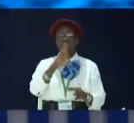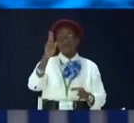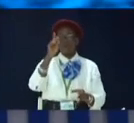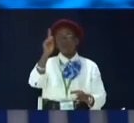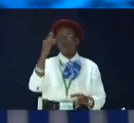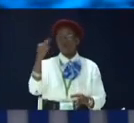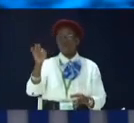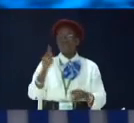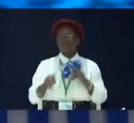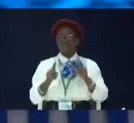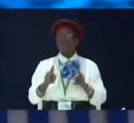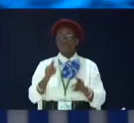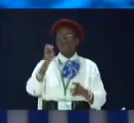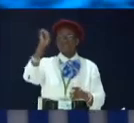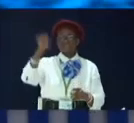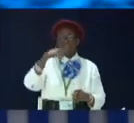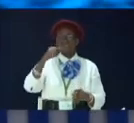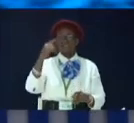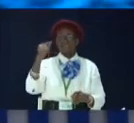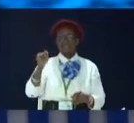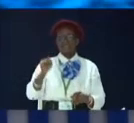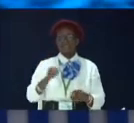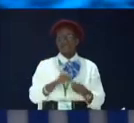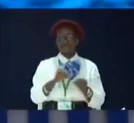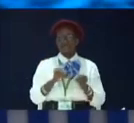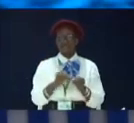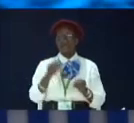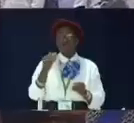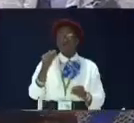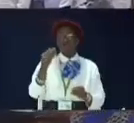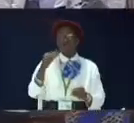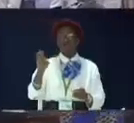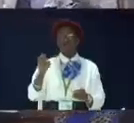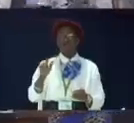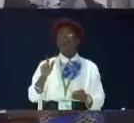said the number of gray hair on your head will